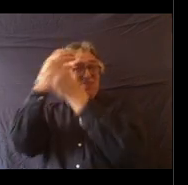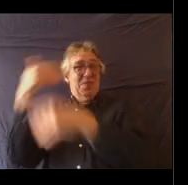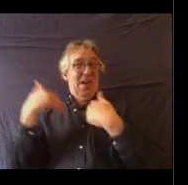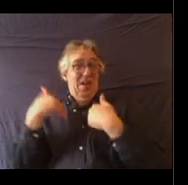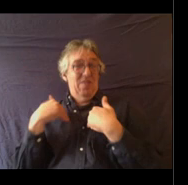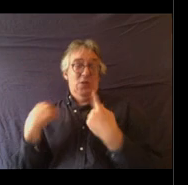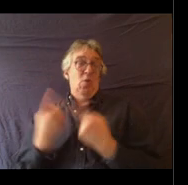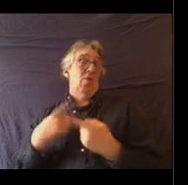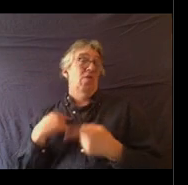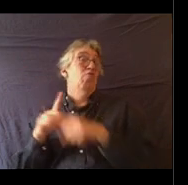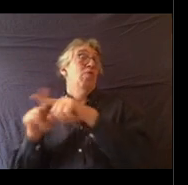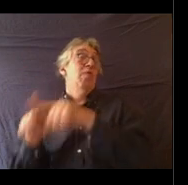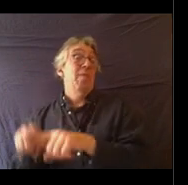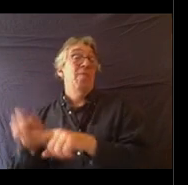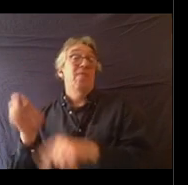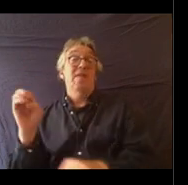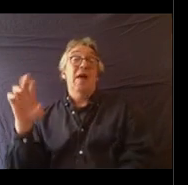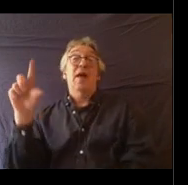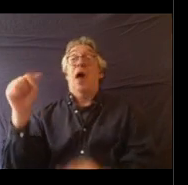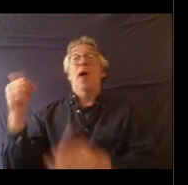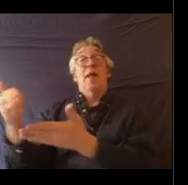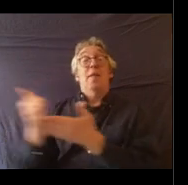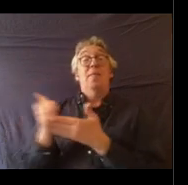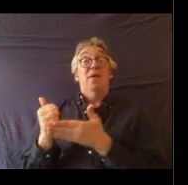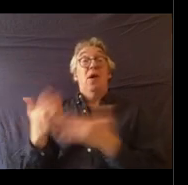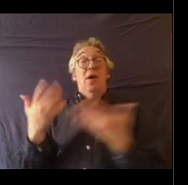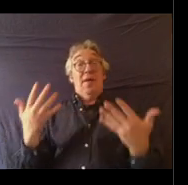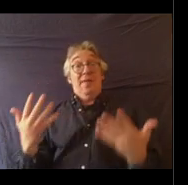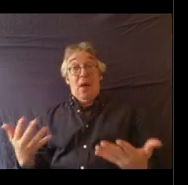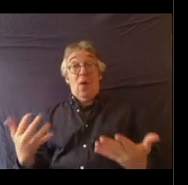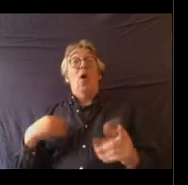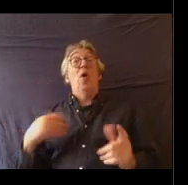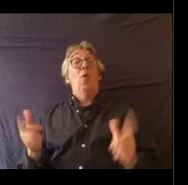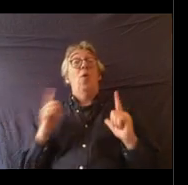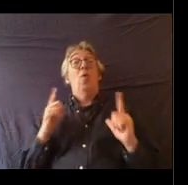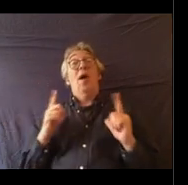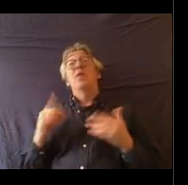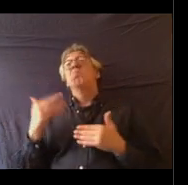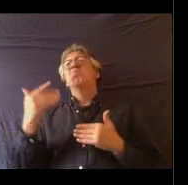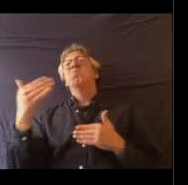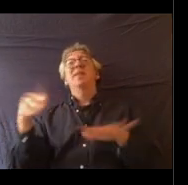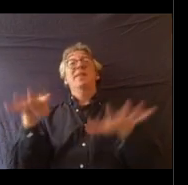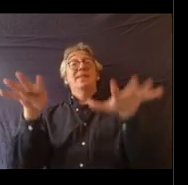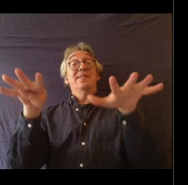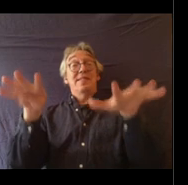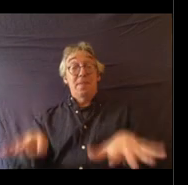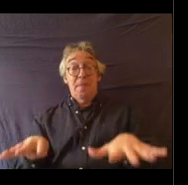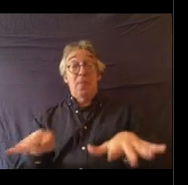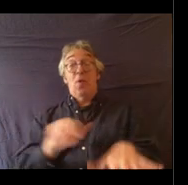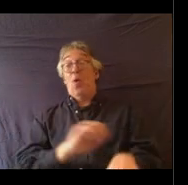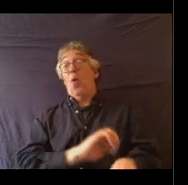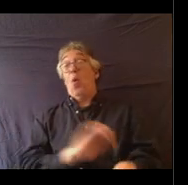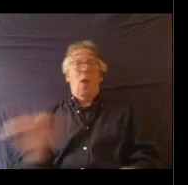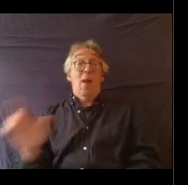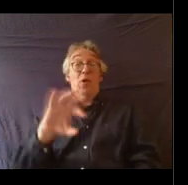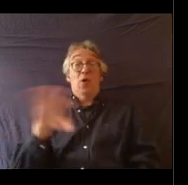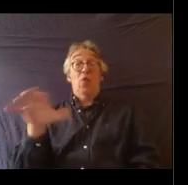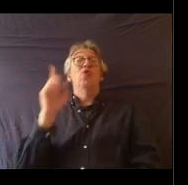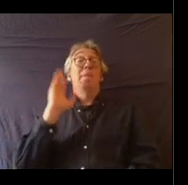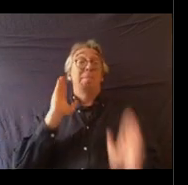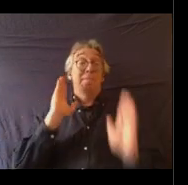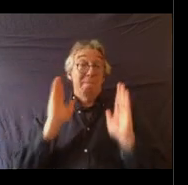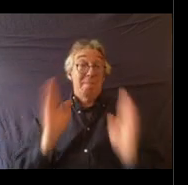we will have to wait also till September, till everybody has transposed it. And then we will have to